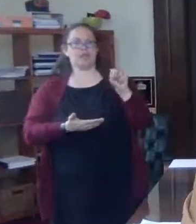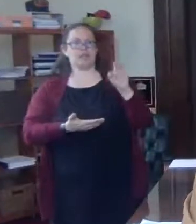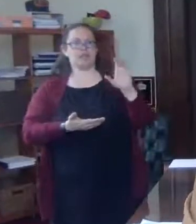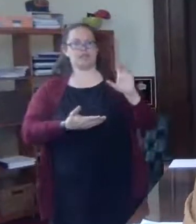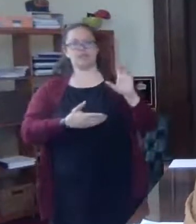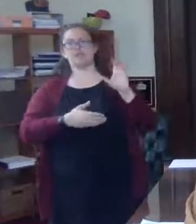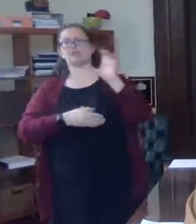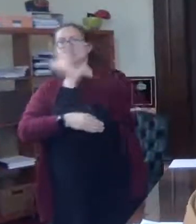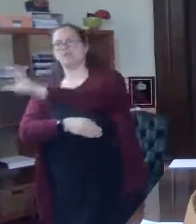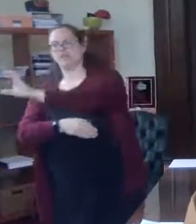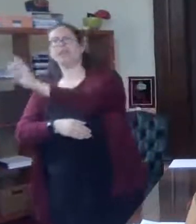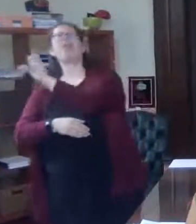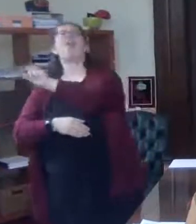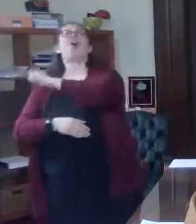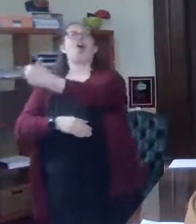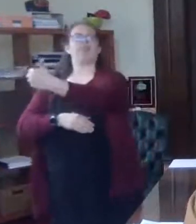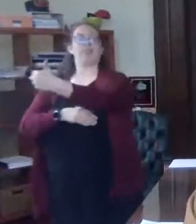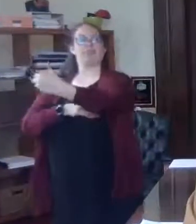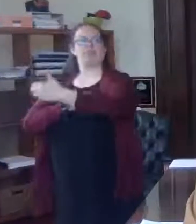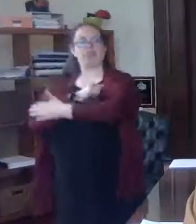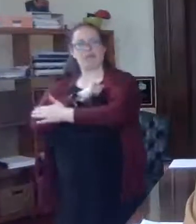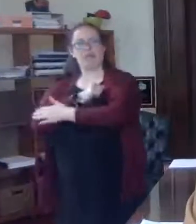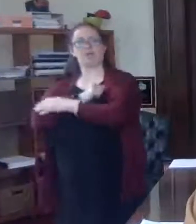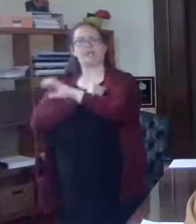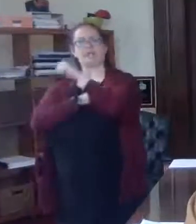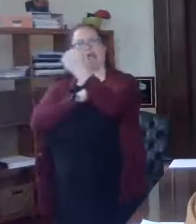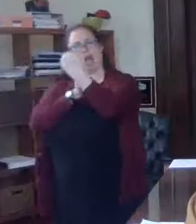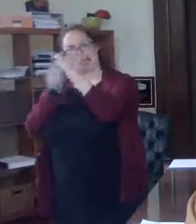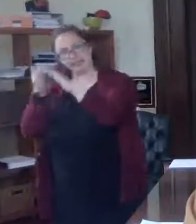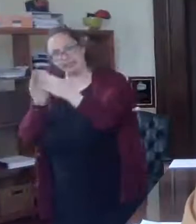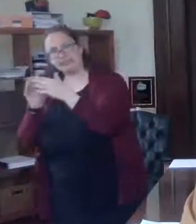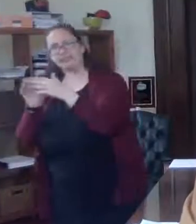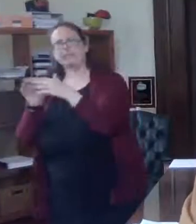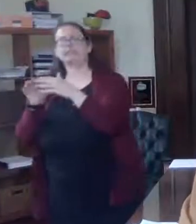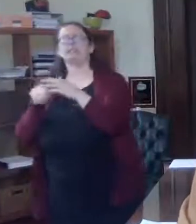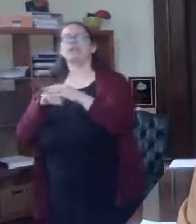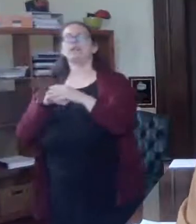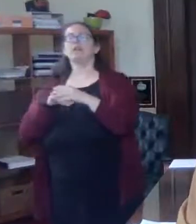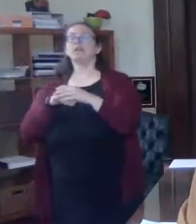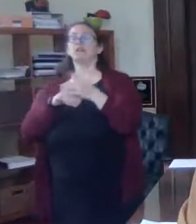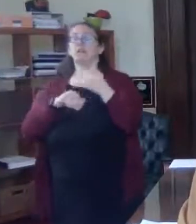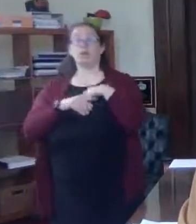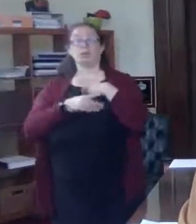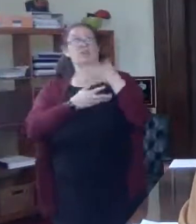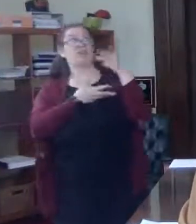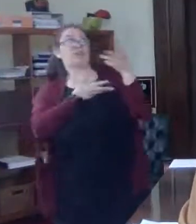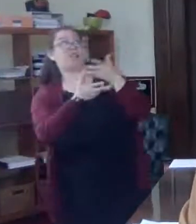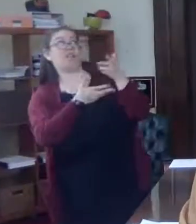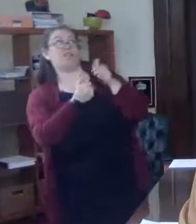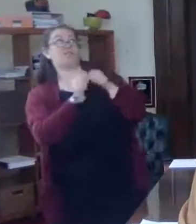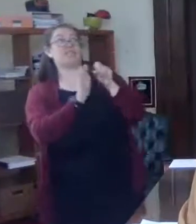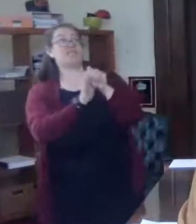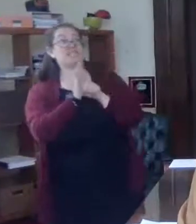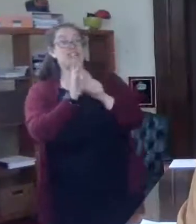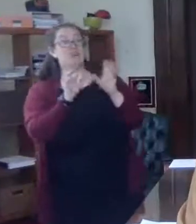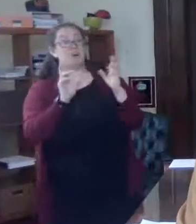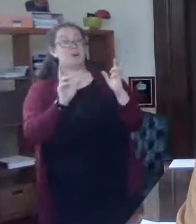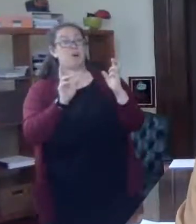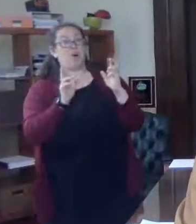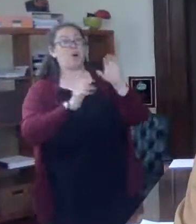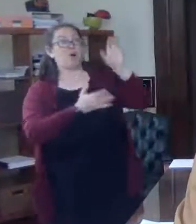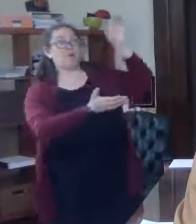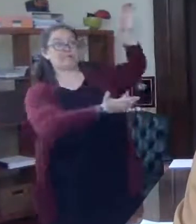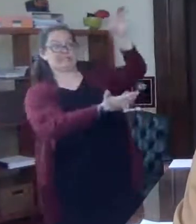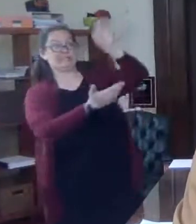other counties and cities. And so we are working with the state right now to get what we hope will be a pretty substantial sum of